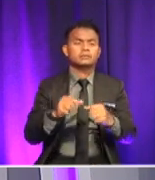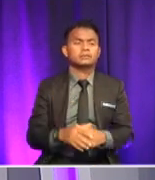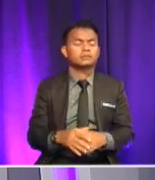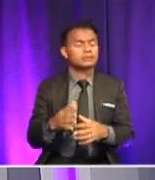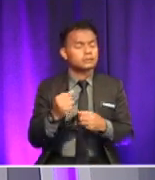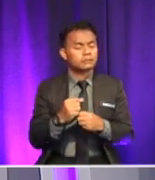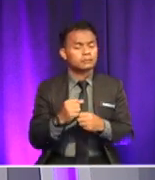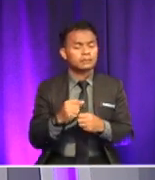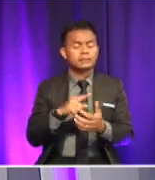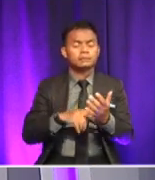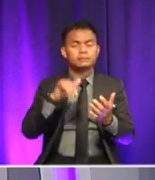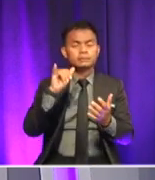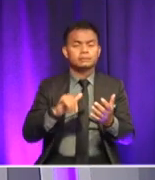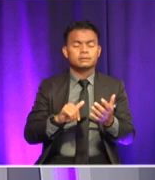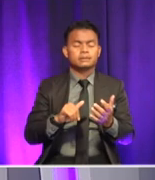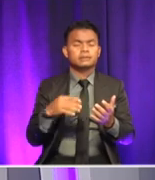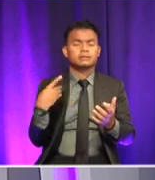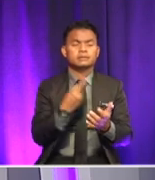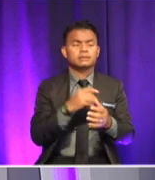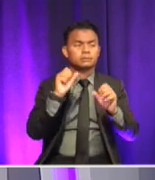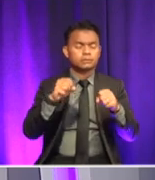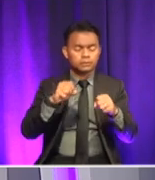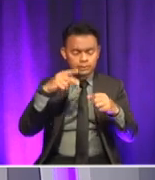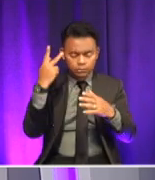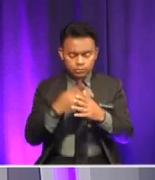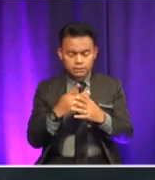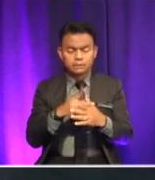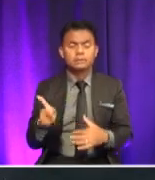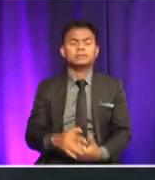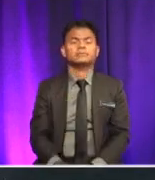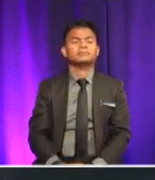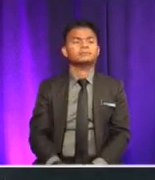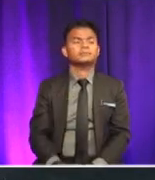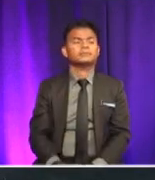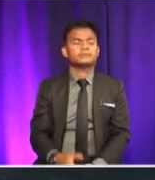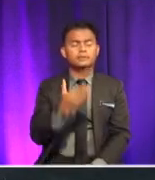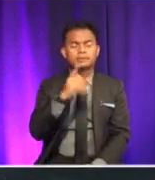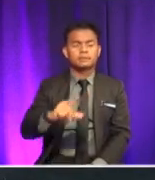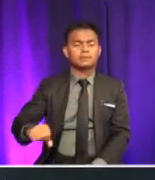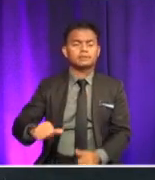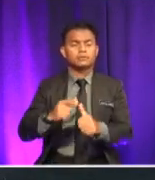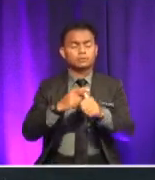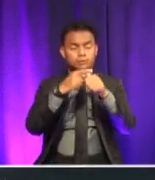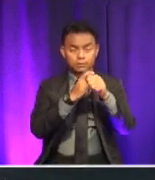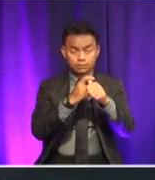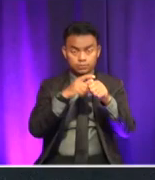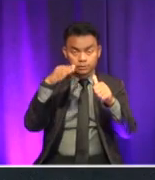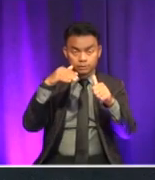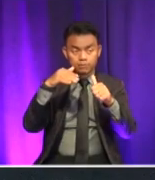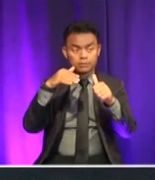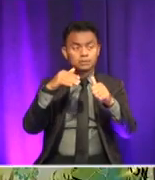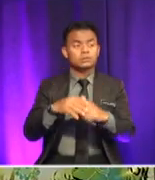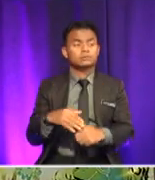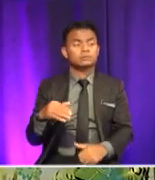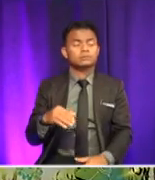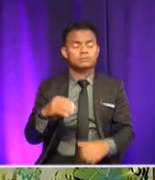summary or some tips for our SPM candidates watching? Yes, okay. Number one, before I go into the tips, I would like